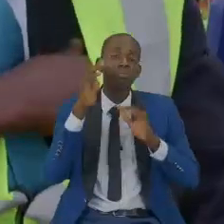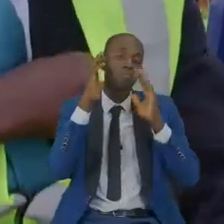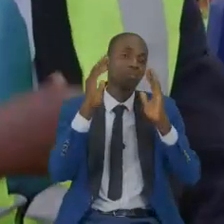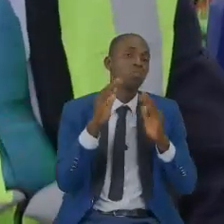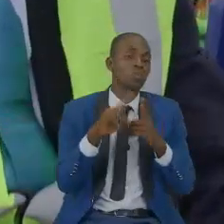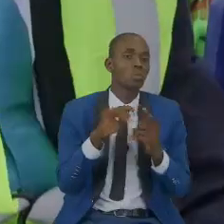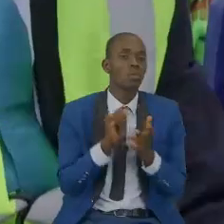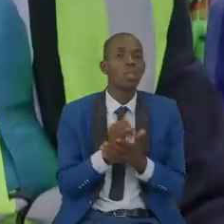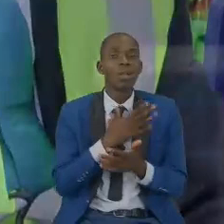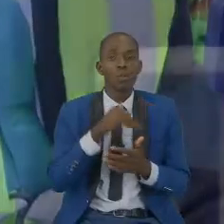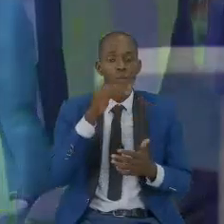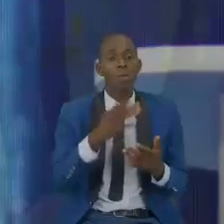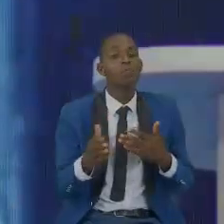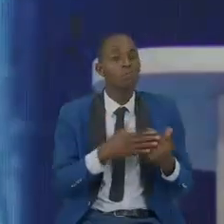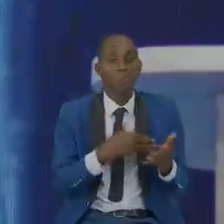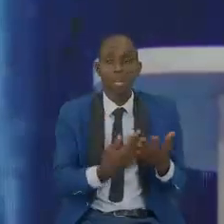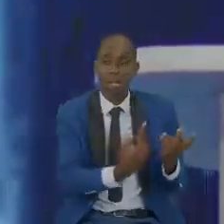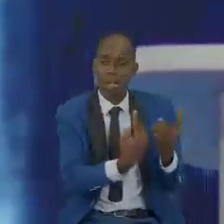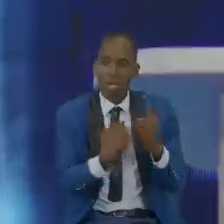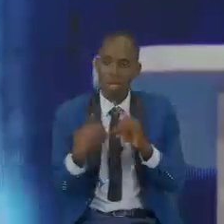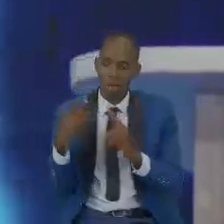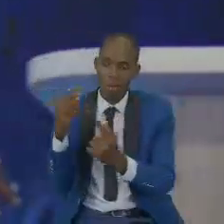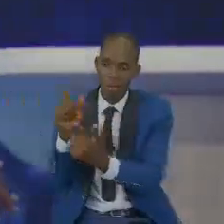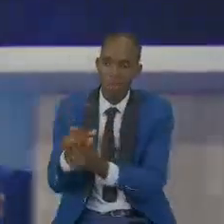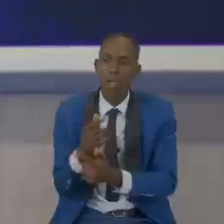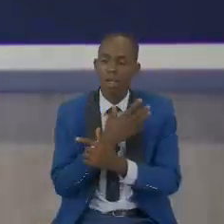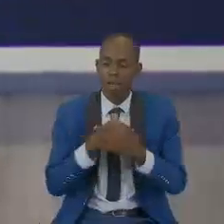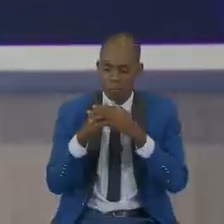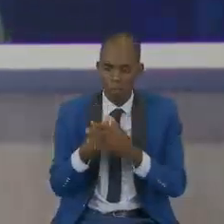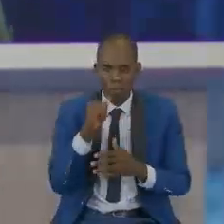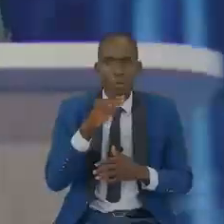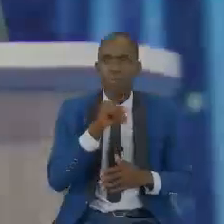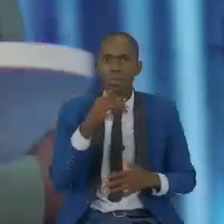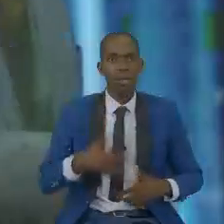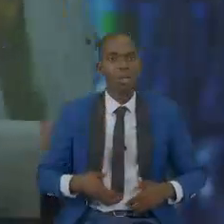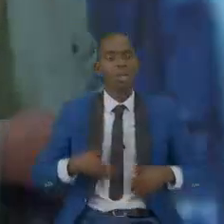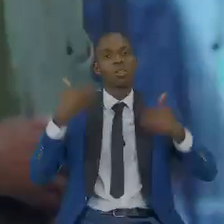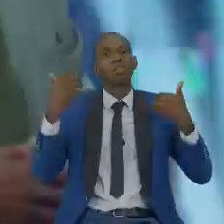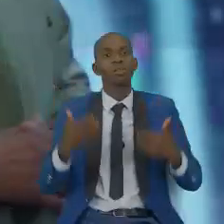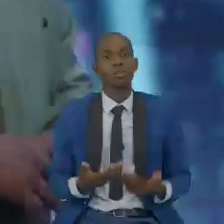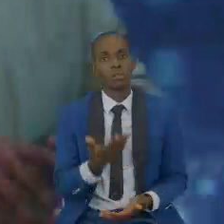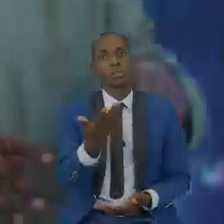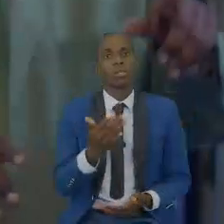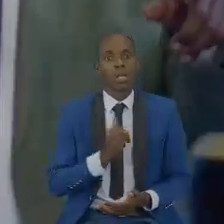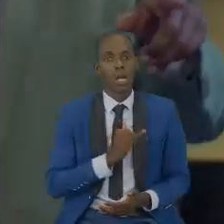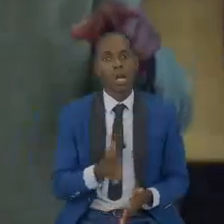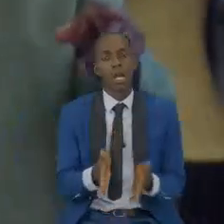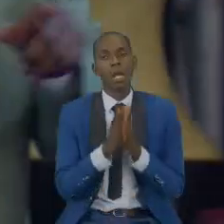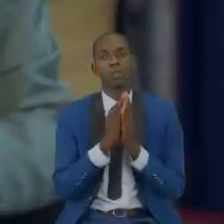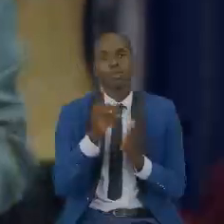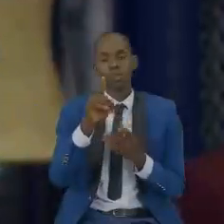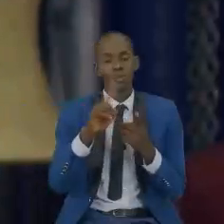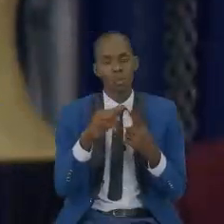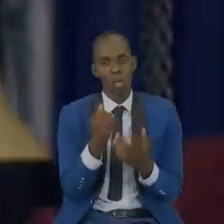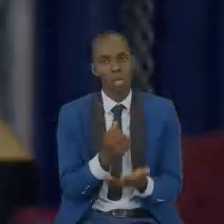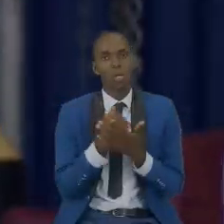came and worshiped him. She didn't get angry. Some people are asking for prayer, and if you don't get to their turn in